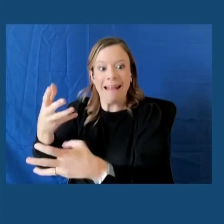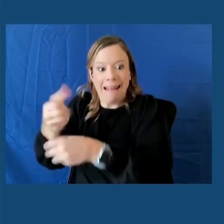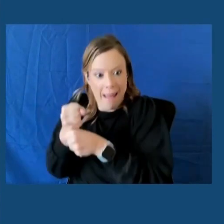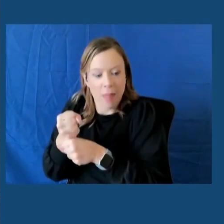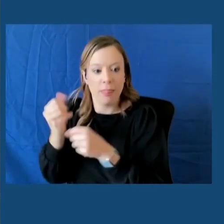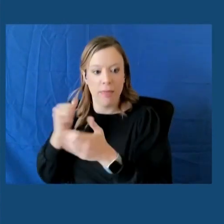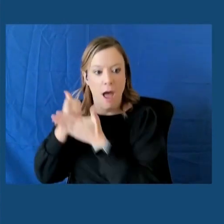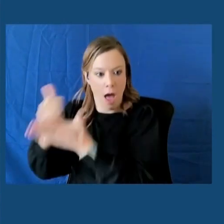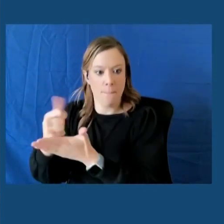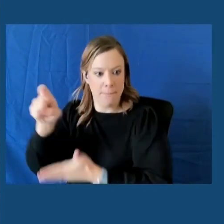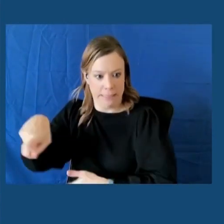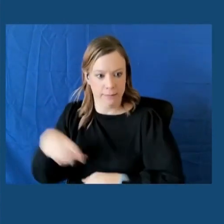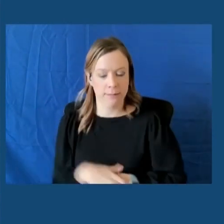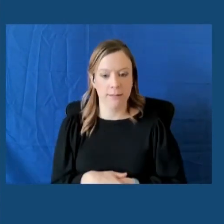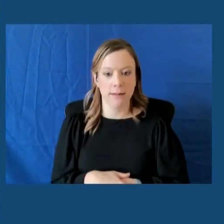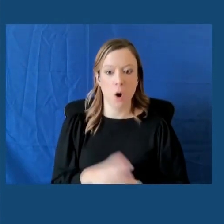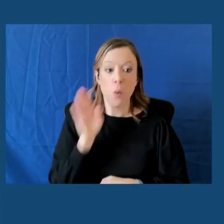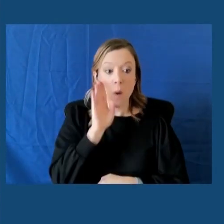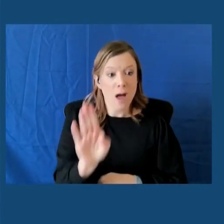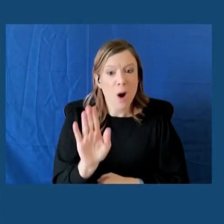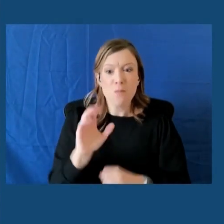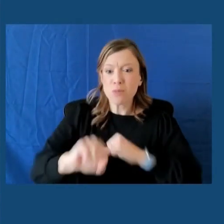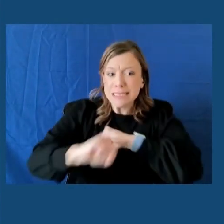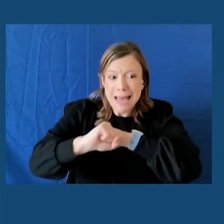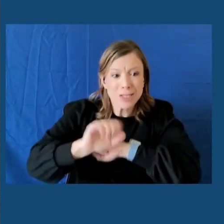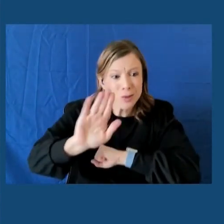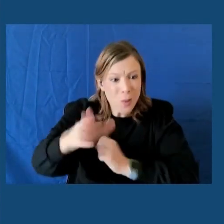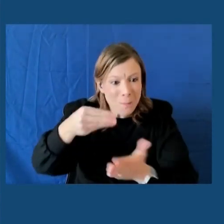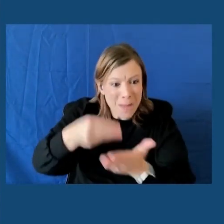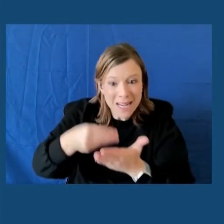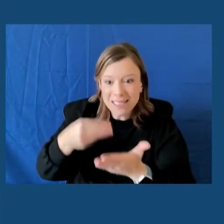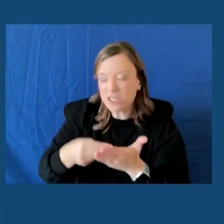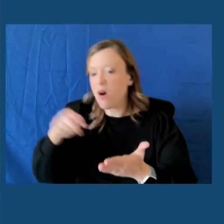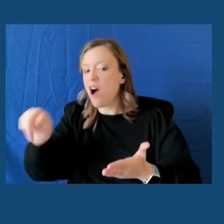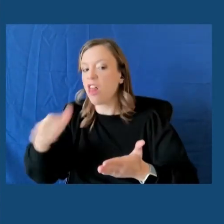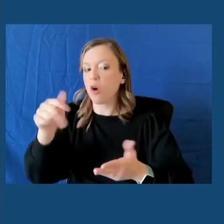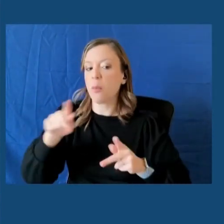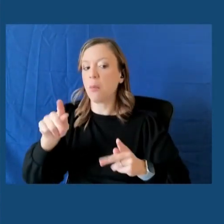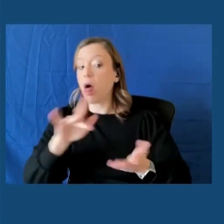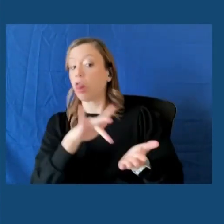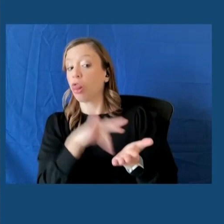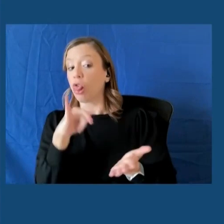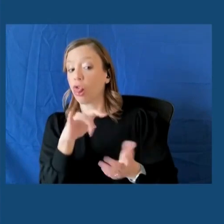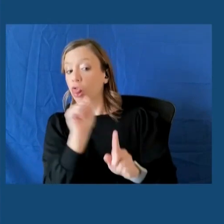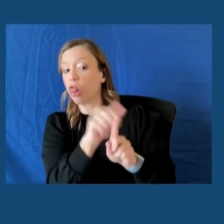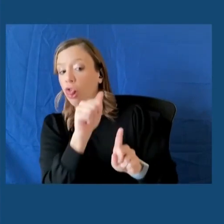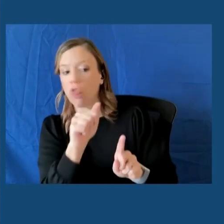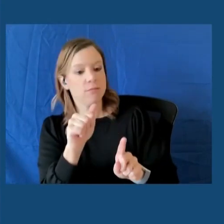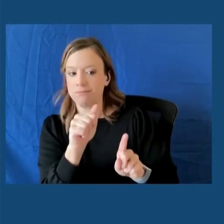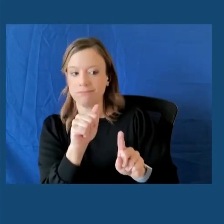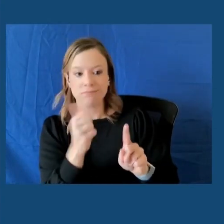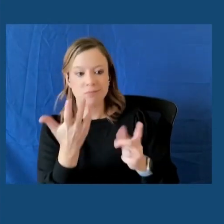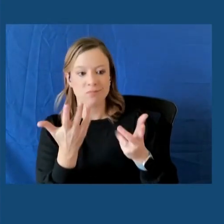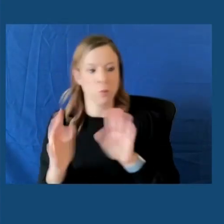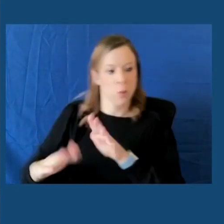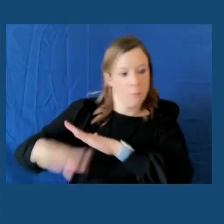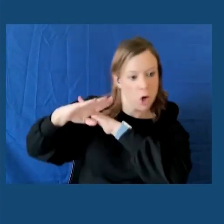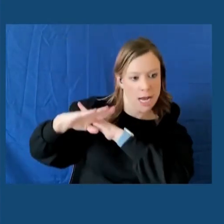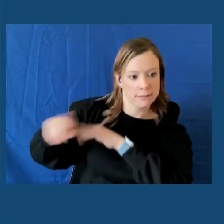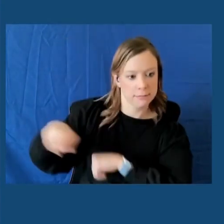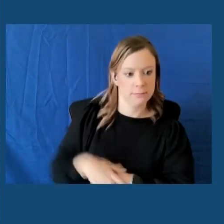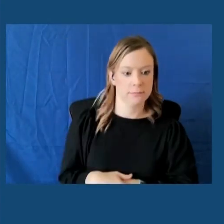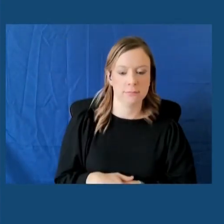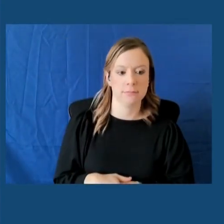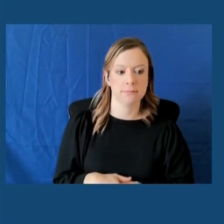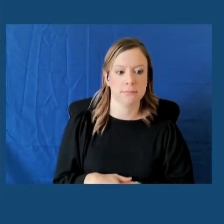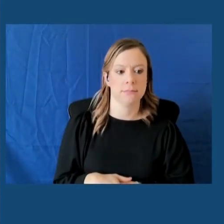And we'll be protecting your hard-earned money from bad actors and predatory lenders. And at the same time, we'll